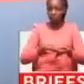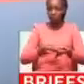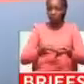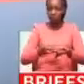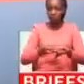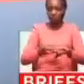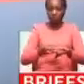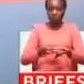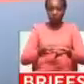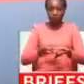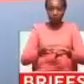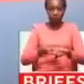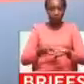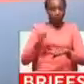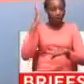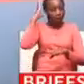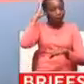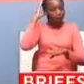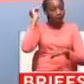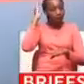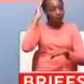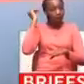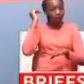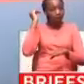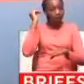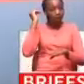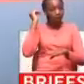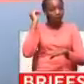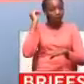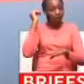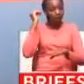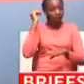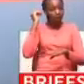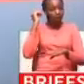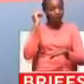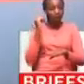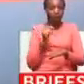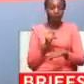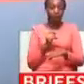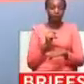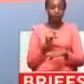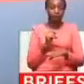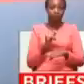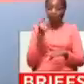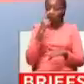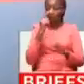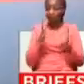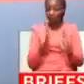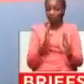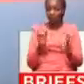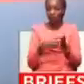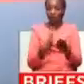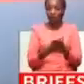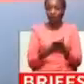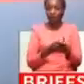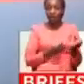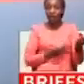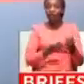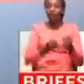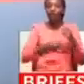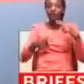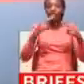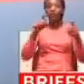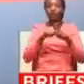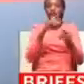sedan, and drives me to my hotel, and then tells me to get ready. We're going to go to his